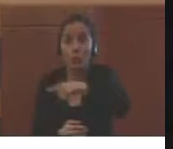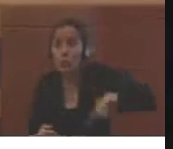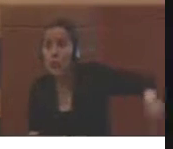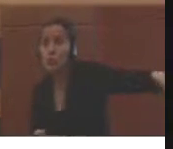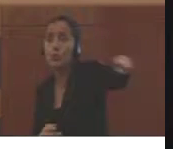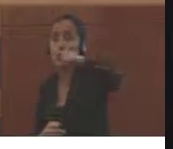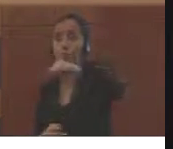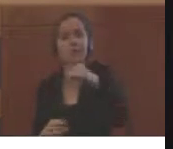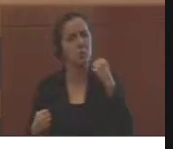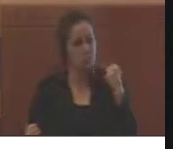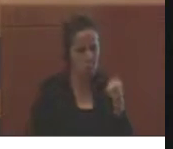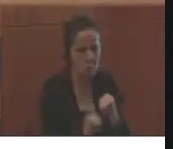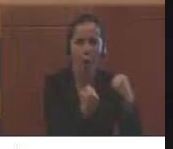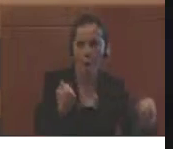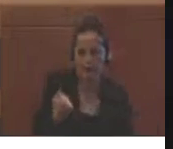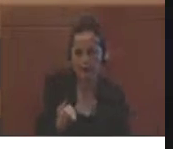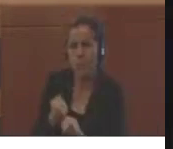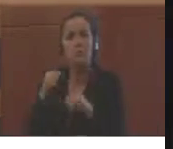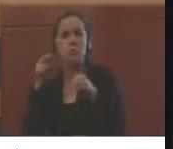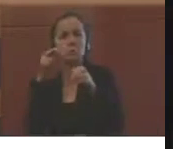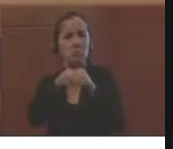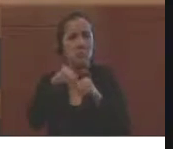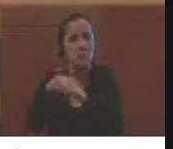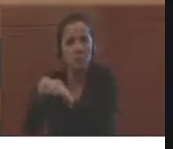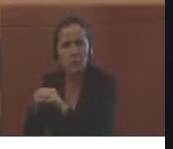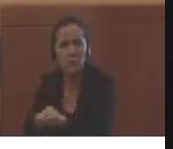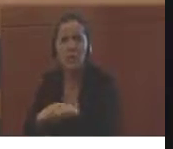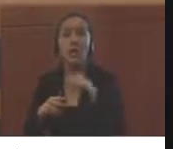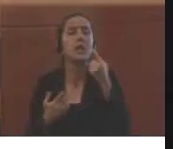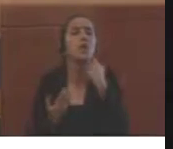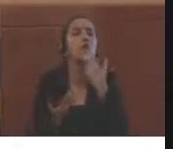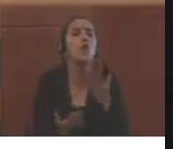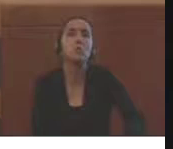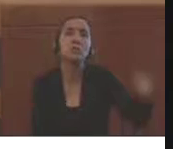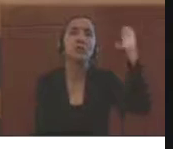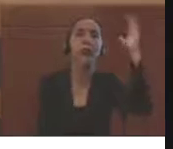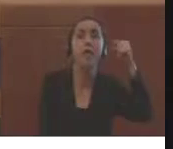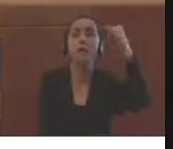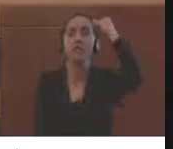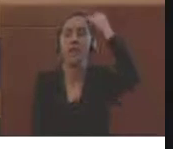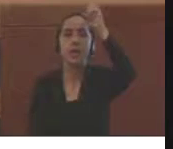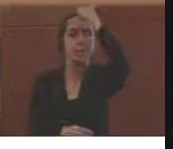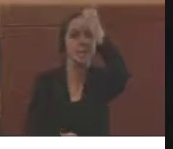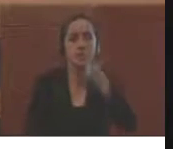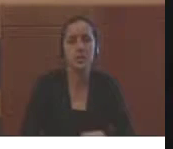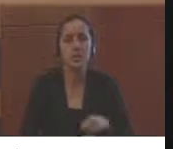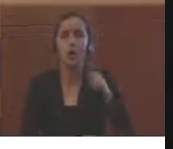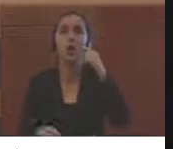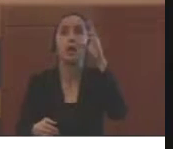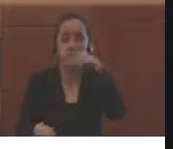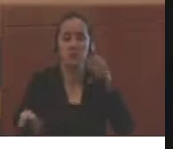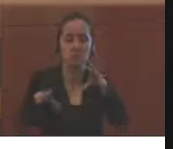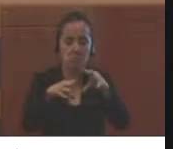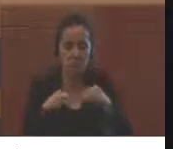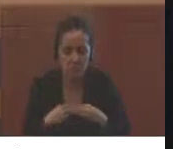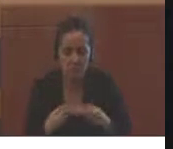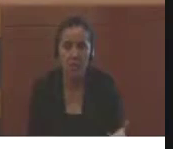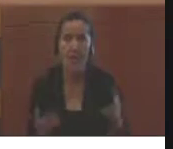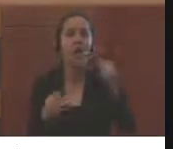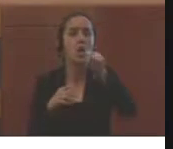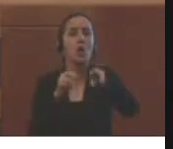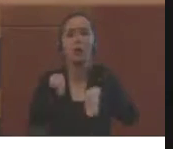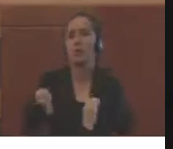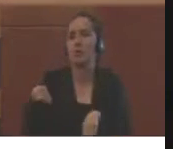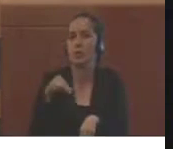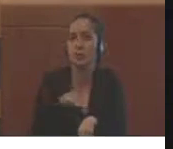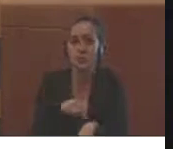Afro-descendant peoples that express through a significant participation in different venues of decision-making at the local, national,